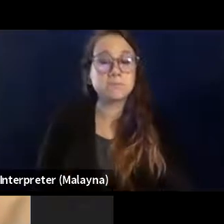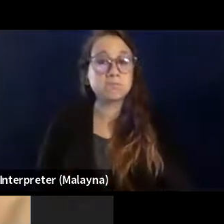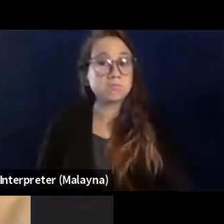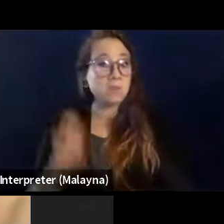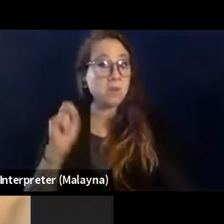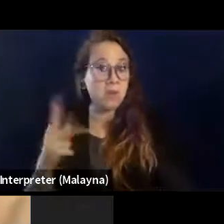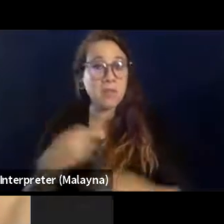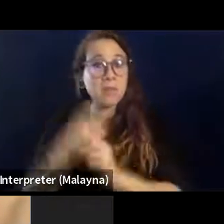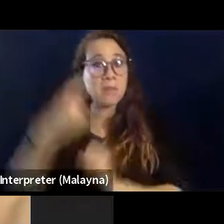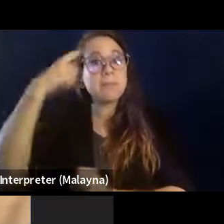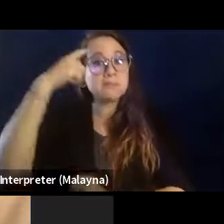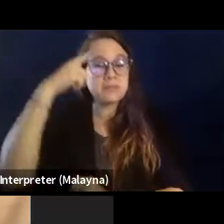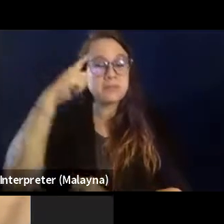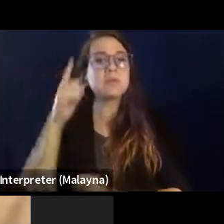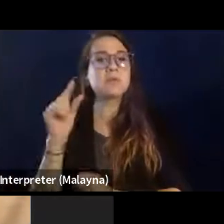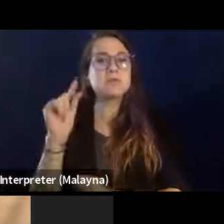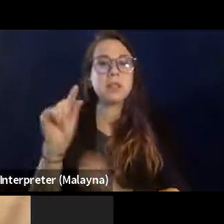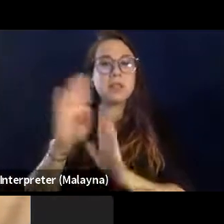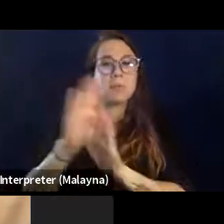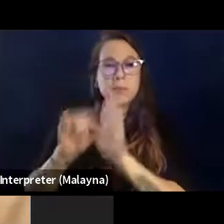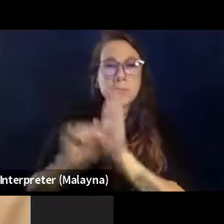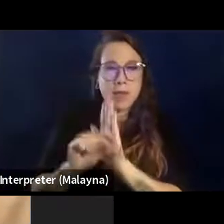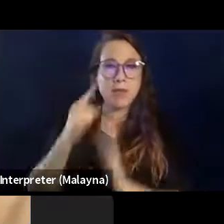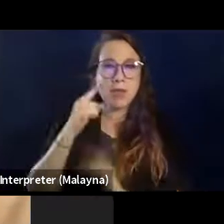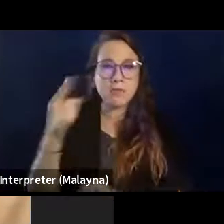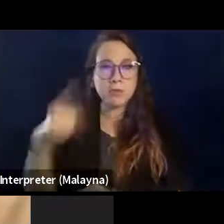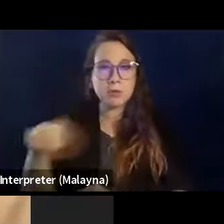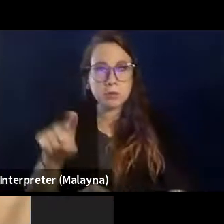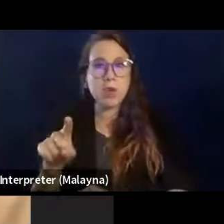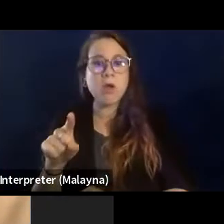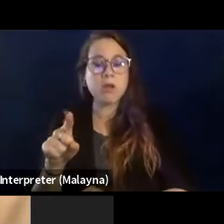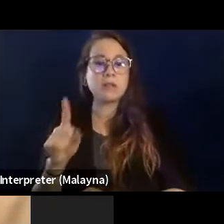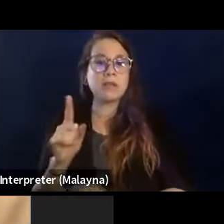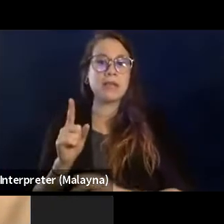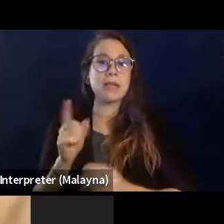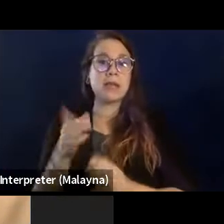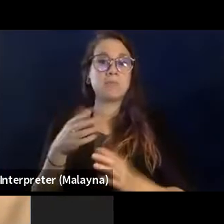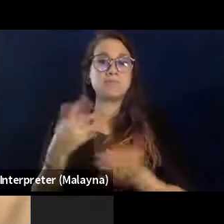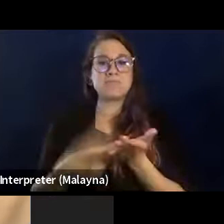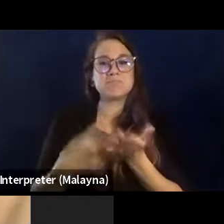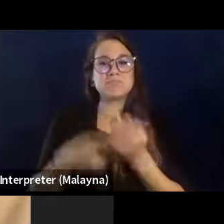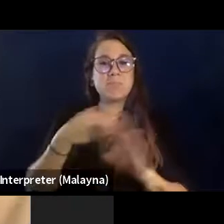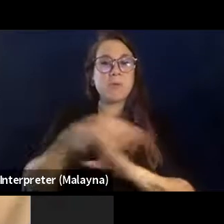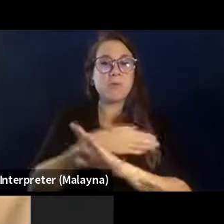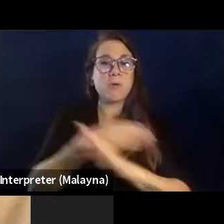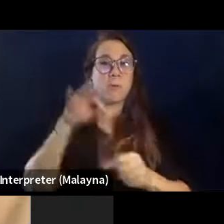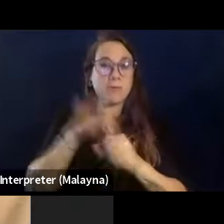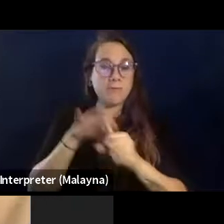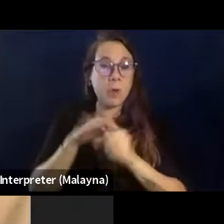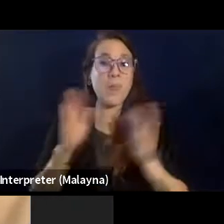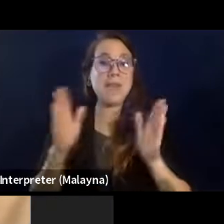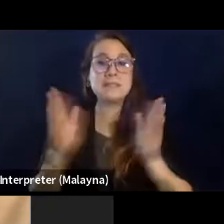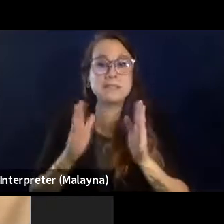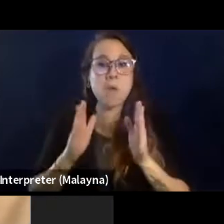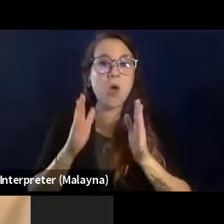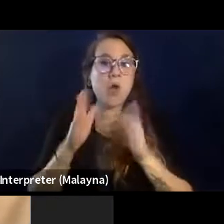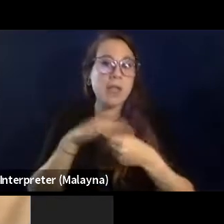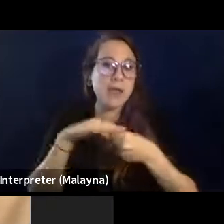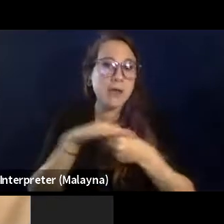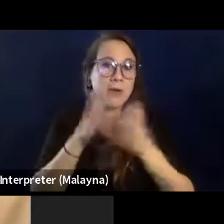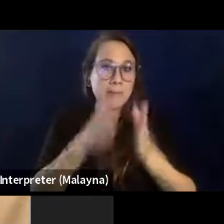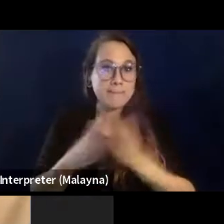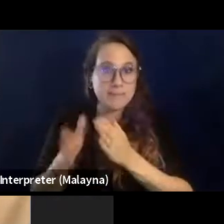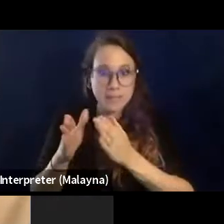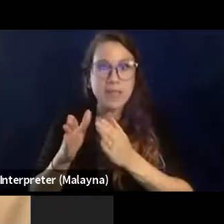And just a little bit of background for folks as discussion before we vote. A small area plan is put